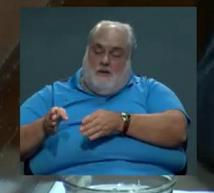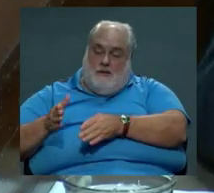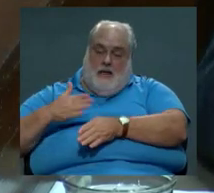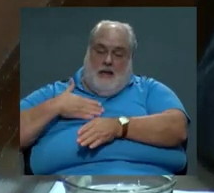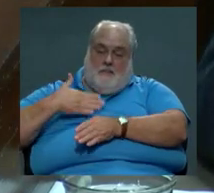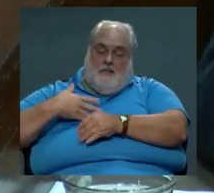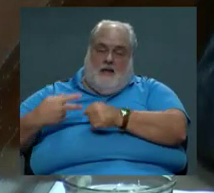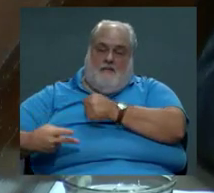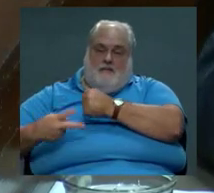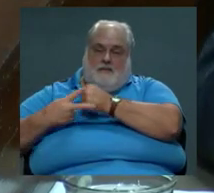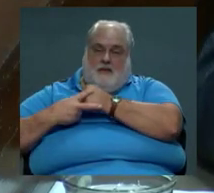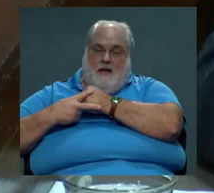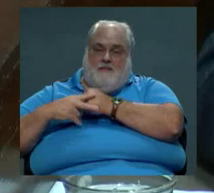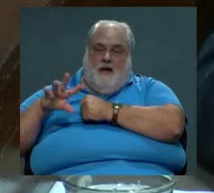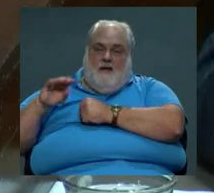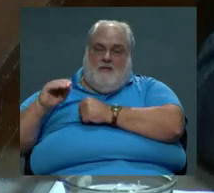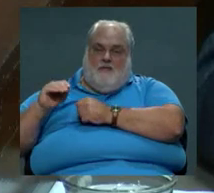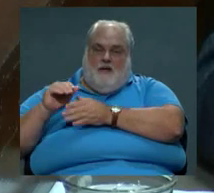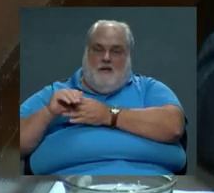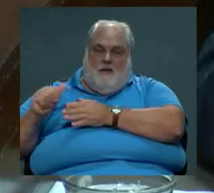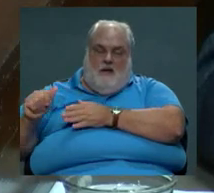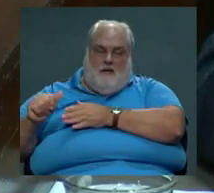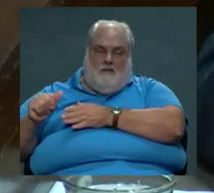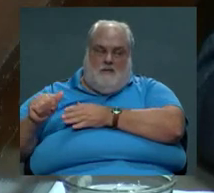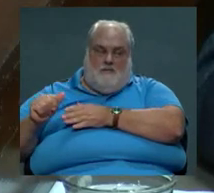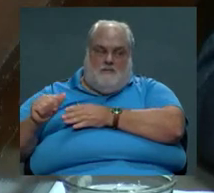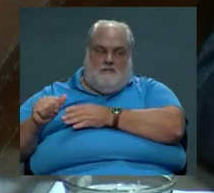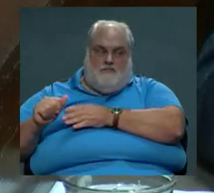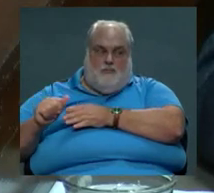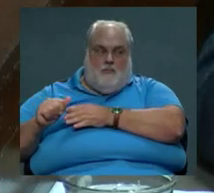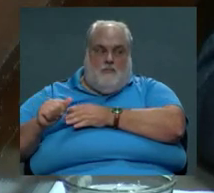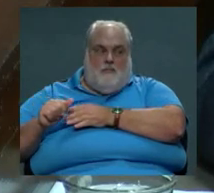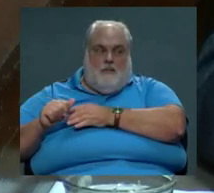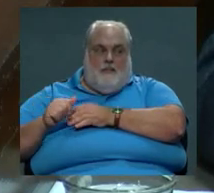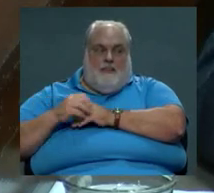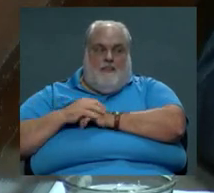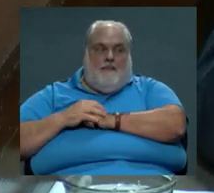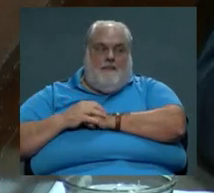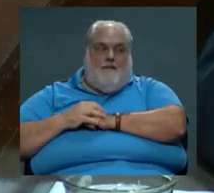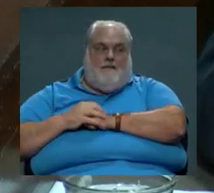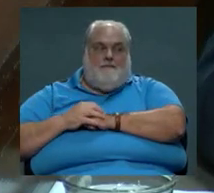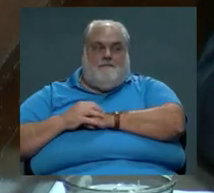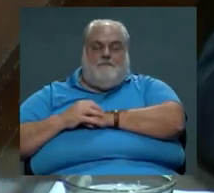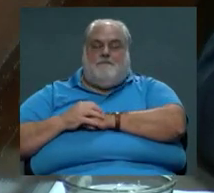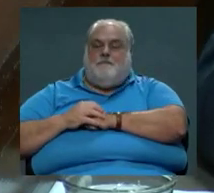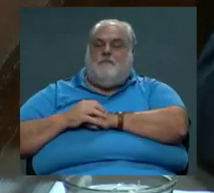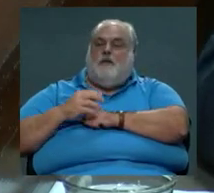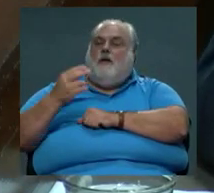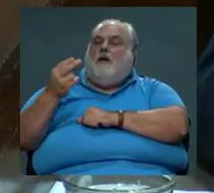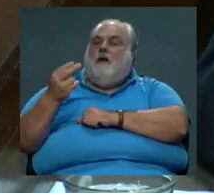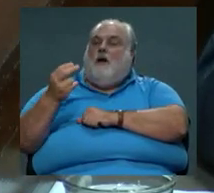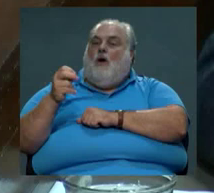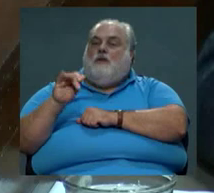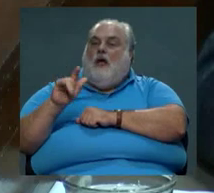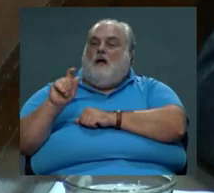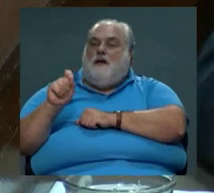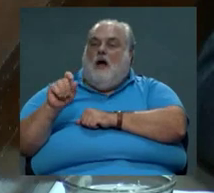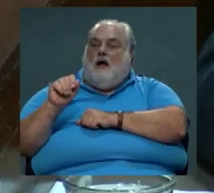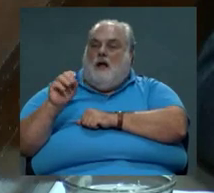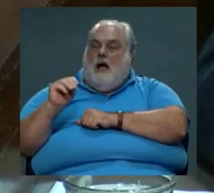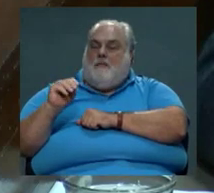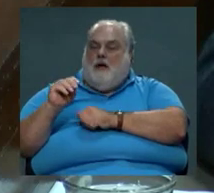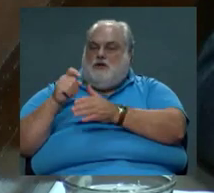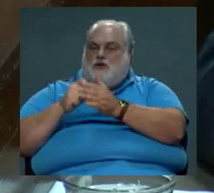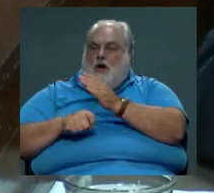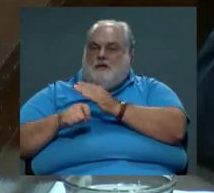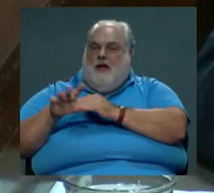saved $50 over the daily rate. But in fact, it only costs Hotels.com $50 a night. And so